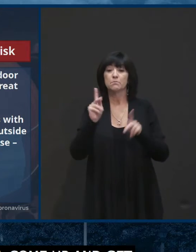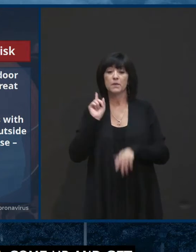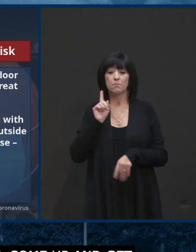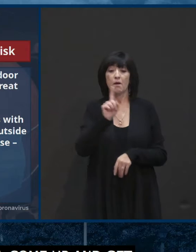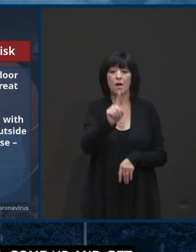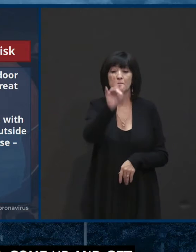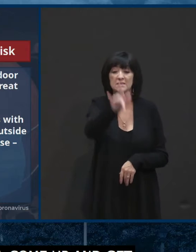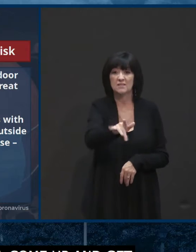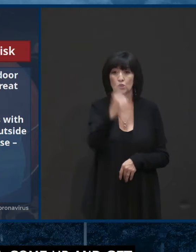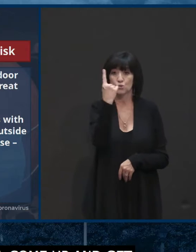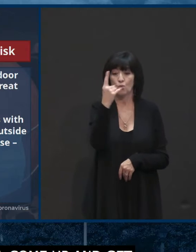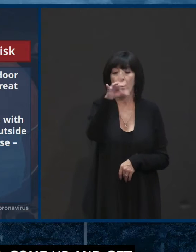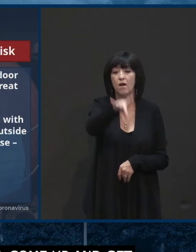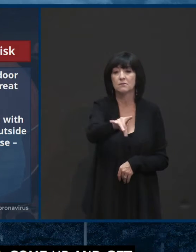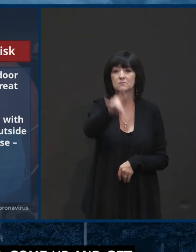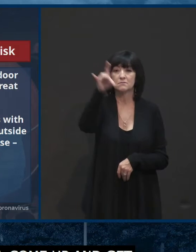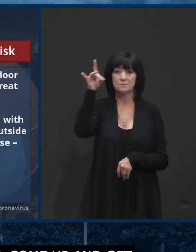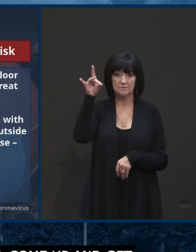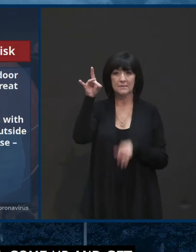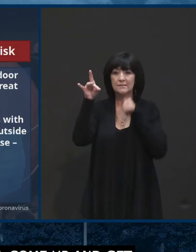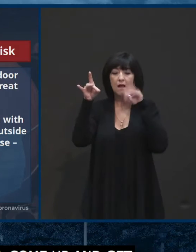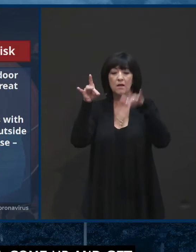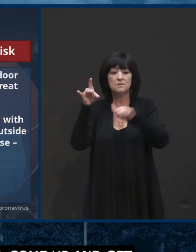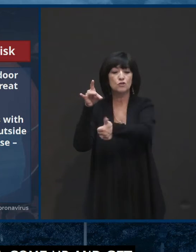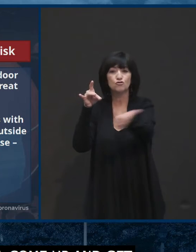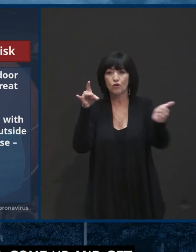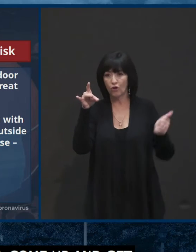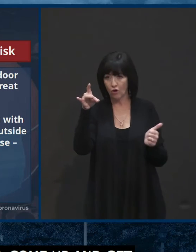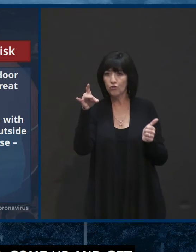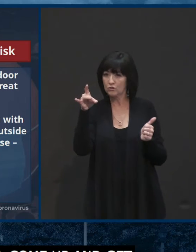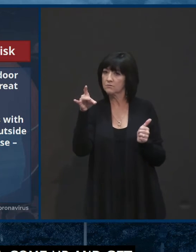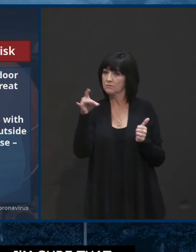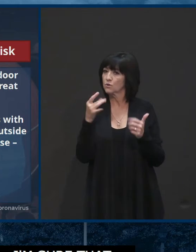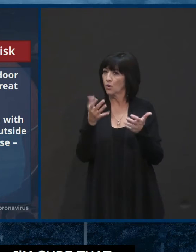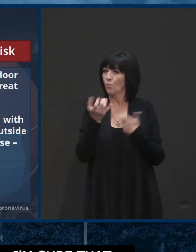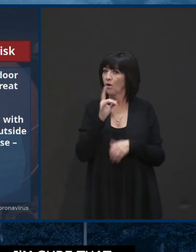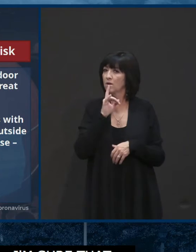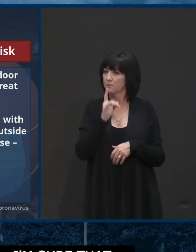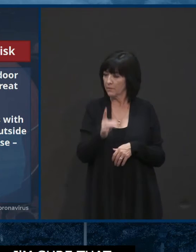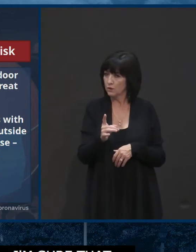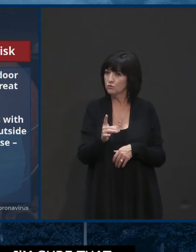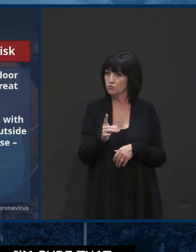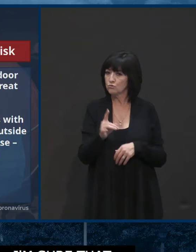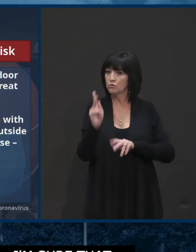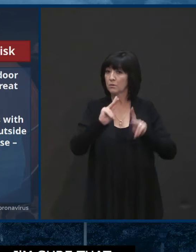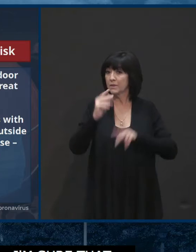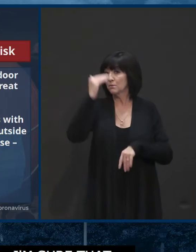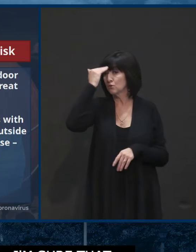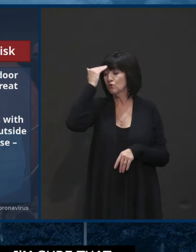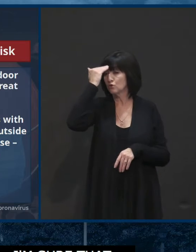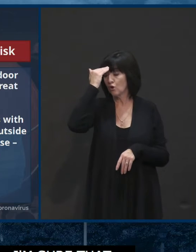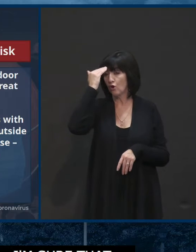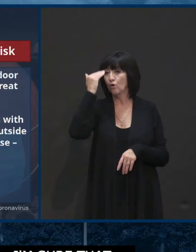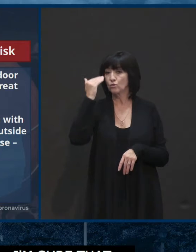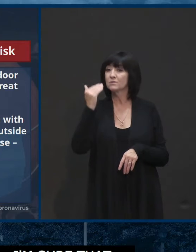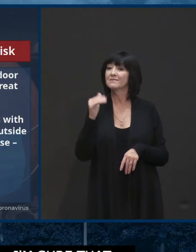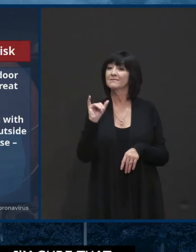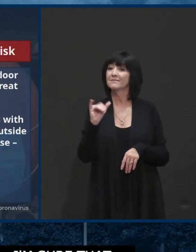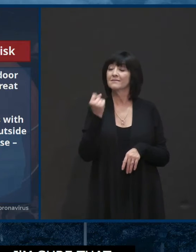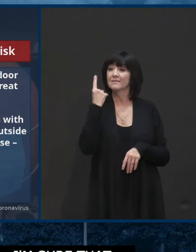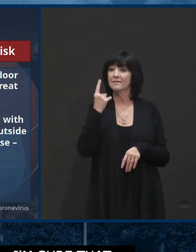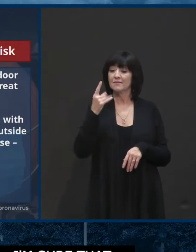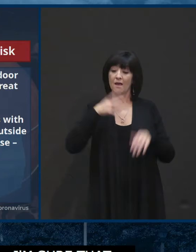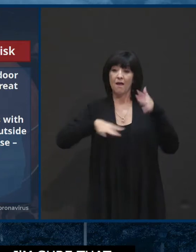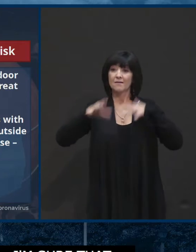approaches, but again, it can be done safely. We do want to make sure people know that costume masks typically are not going to count as a